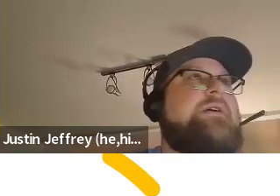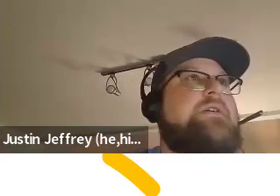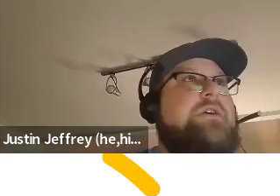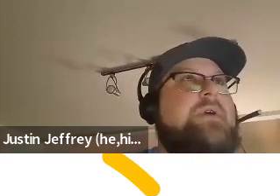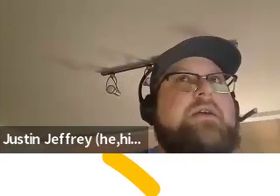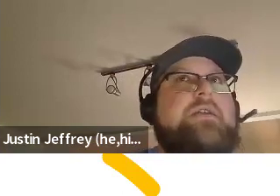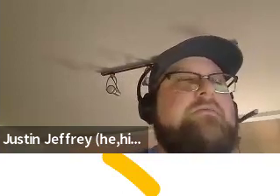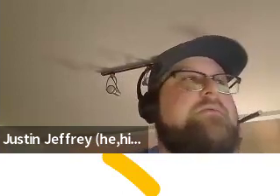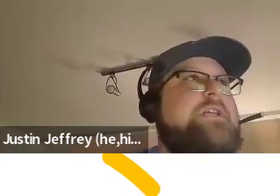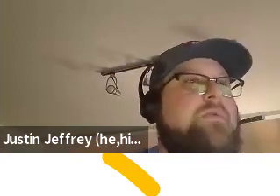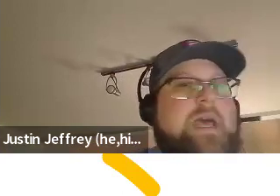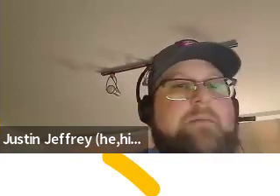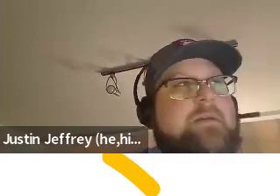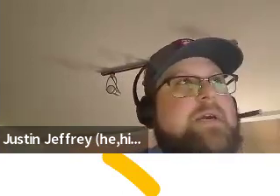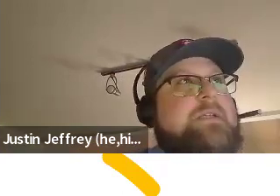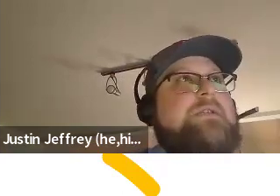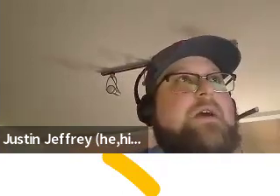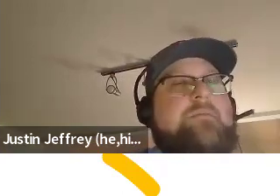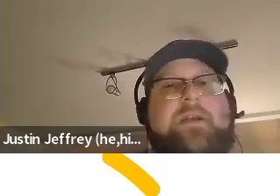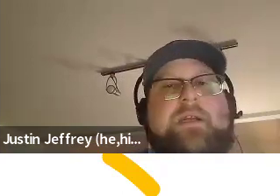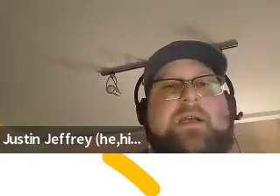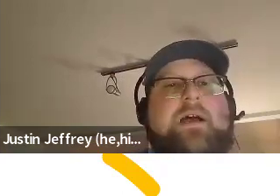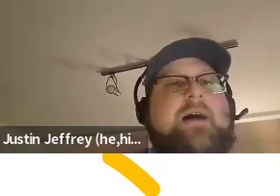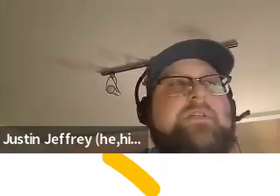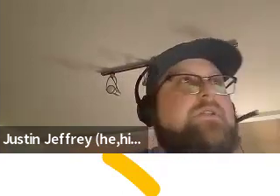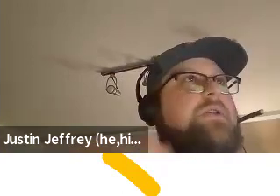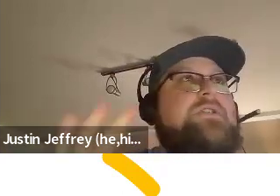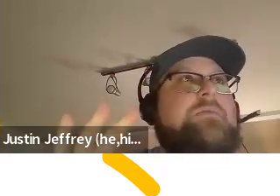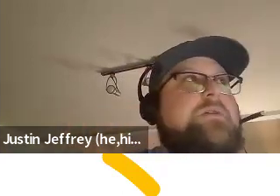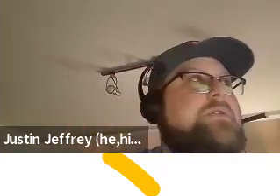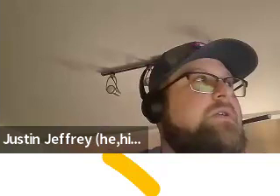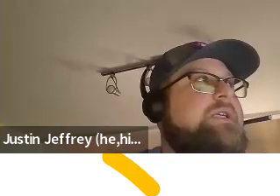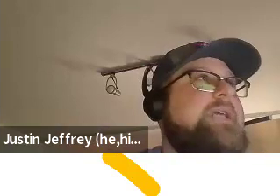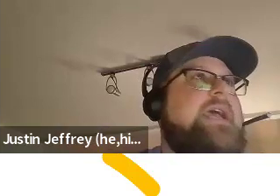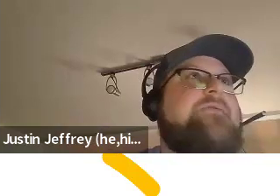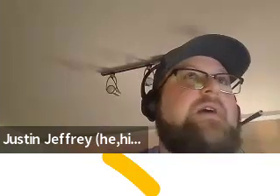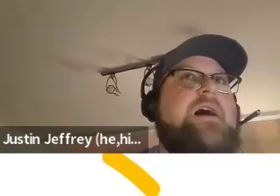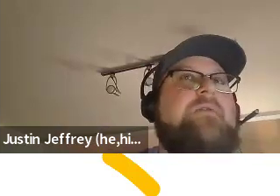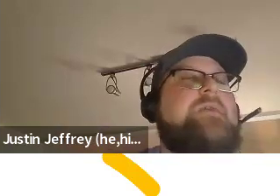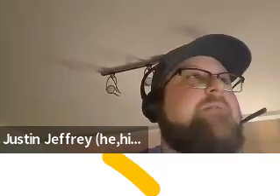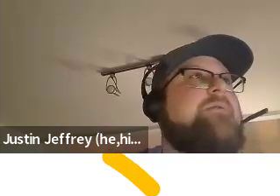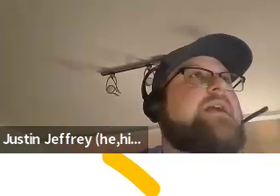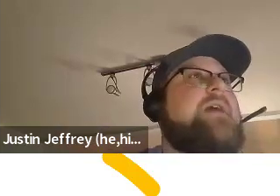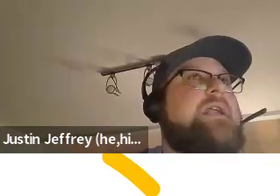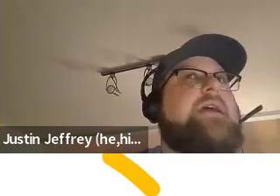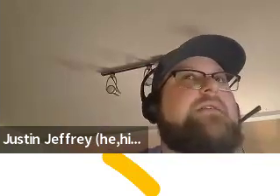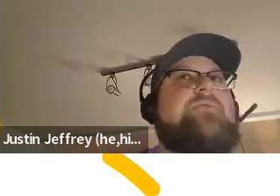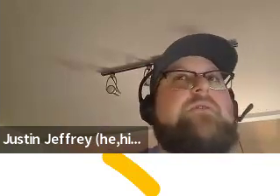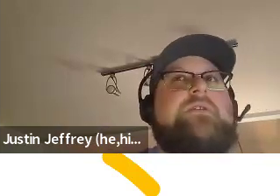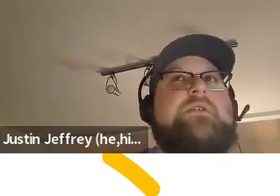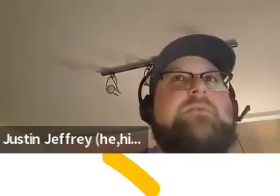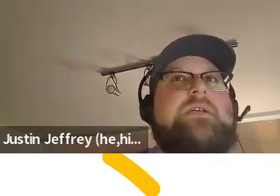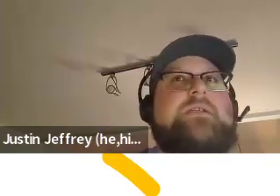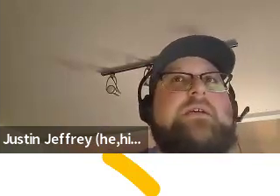So don't want to, double whammy them right at the start. But it's totally doable, it's totally safe. And we have been recommending that